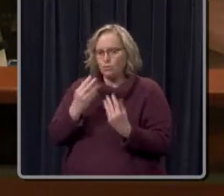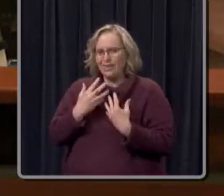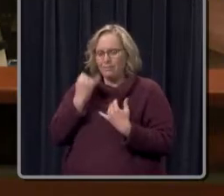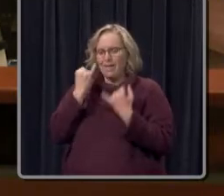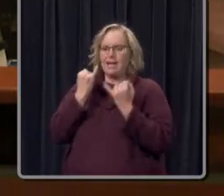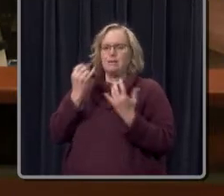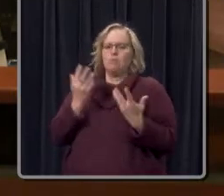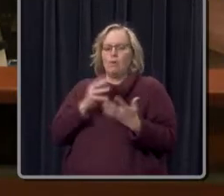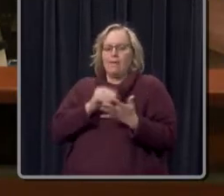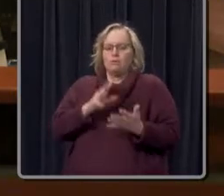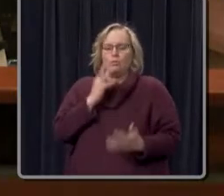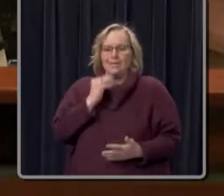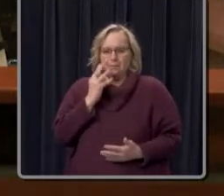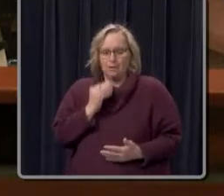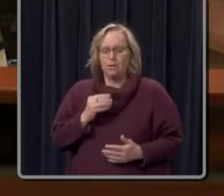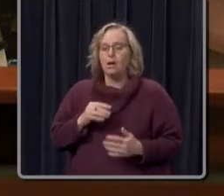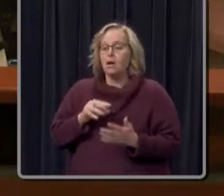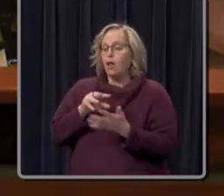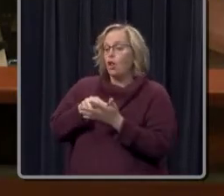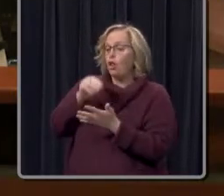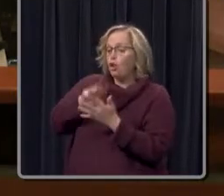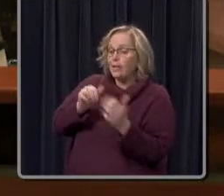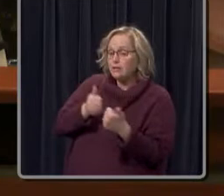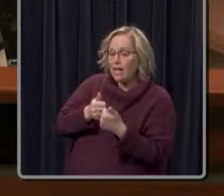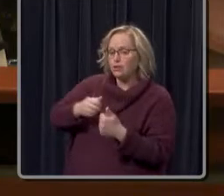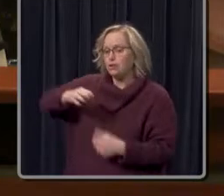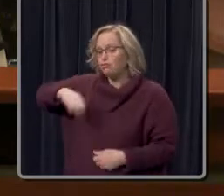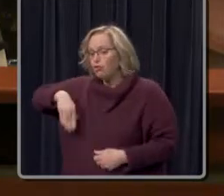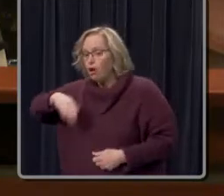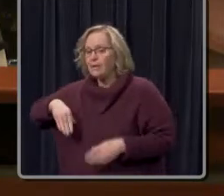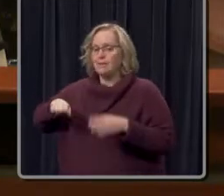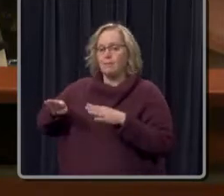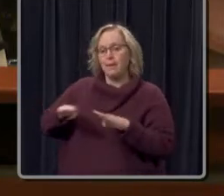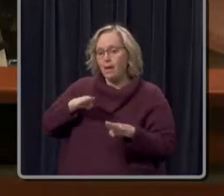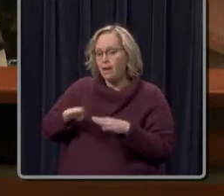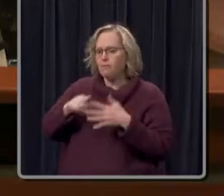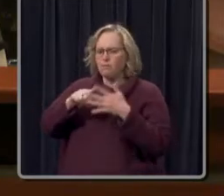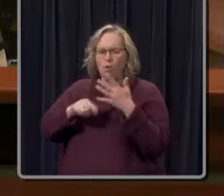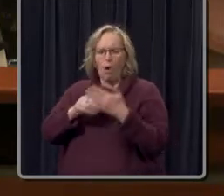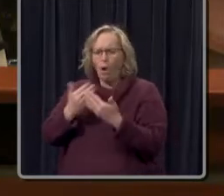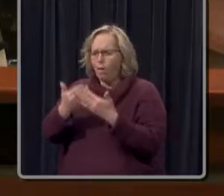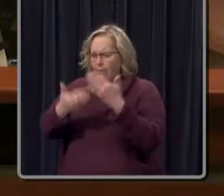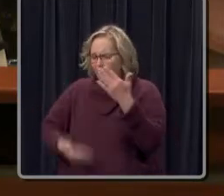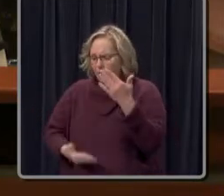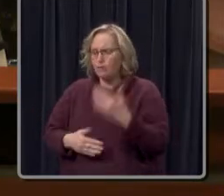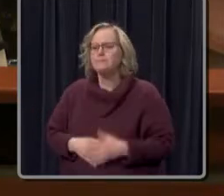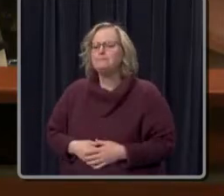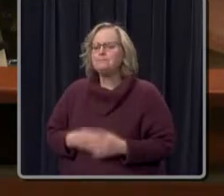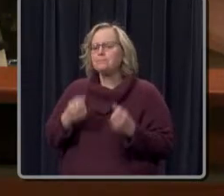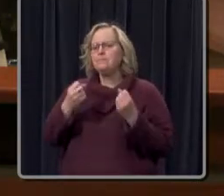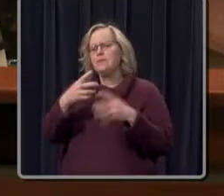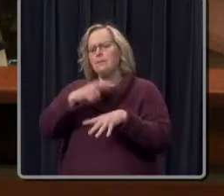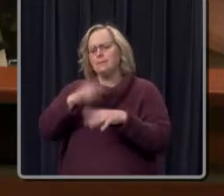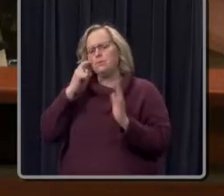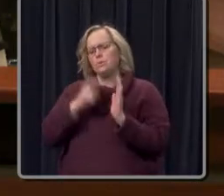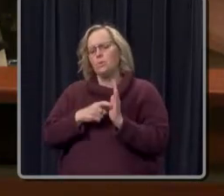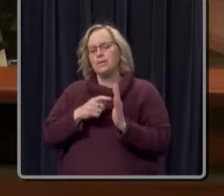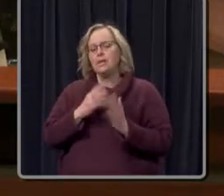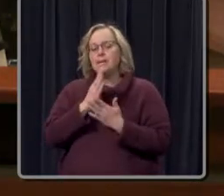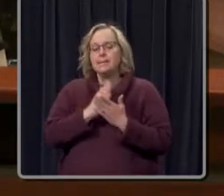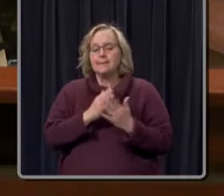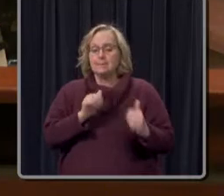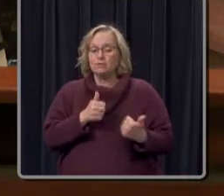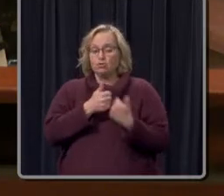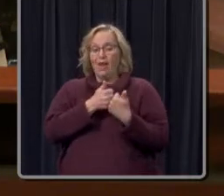it could be from learning challenges to tardies to behavior, all those kinds of things. And, oftentimes we find that kids that are challenged in one of